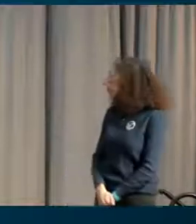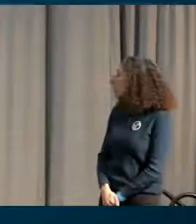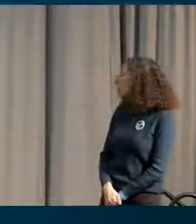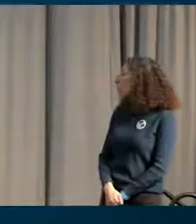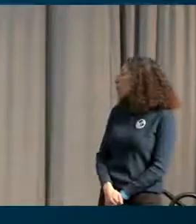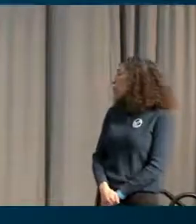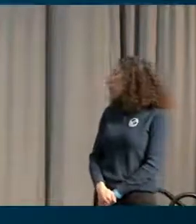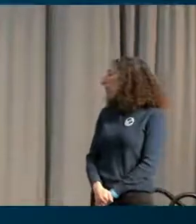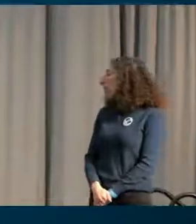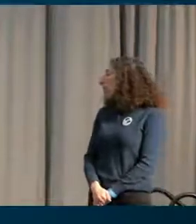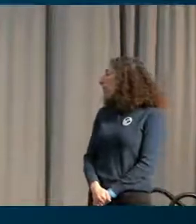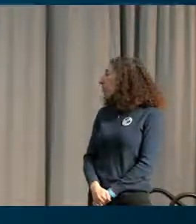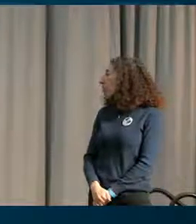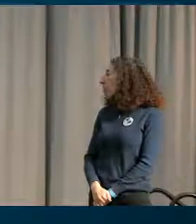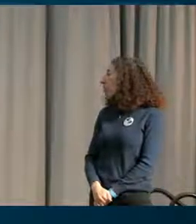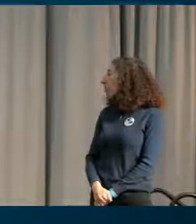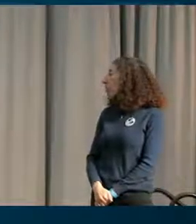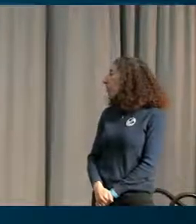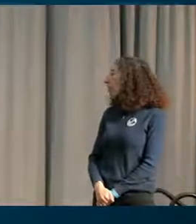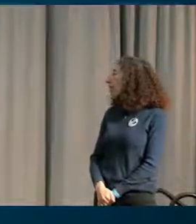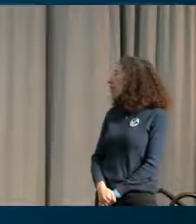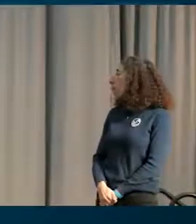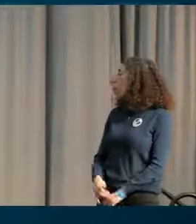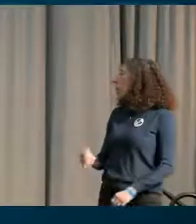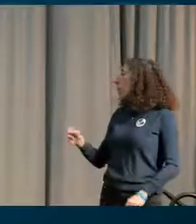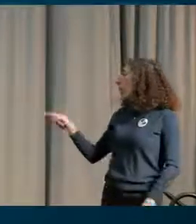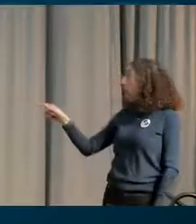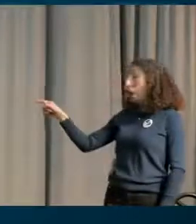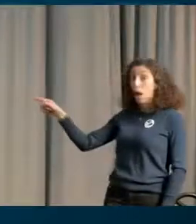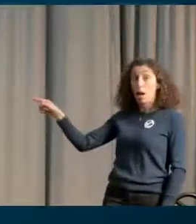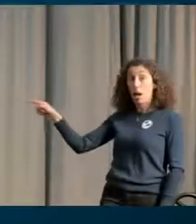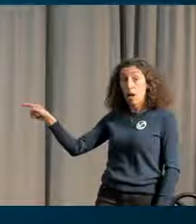Okay, and I'm going to turn off my bell jar here.